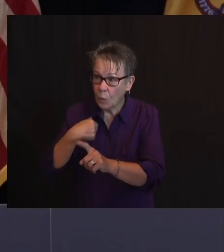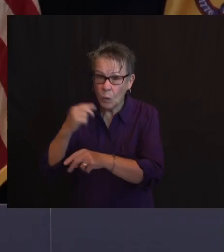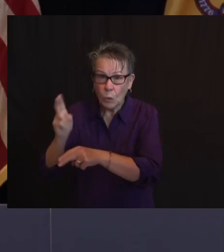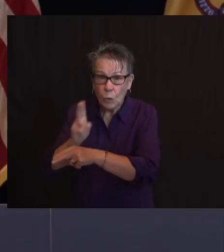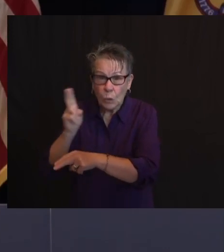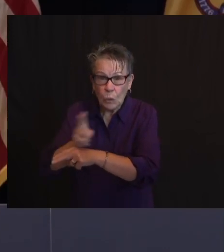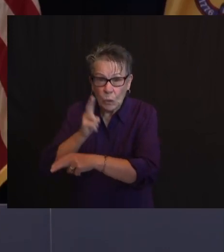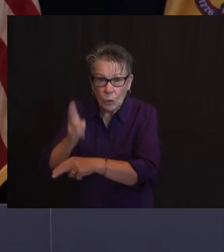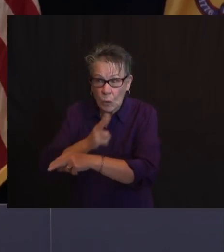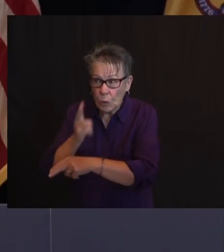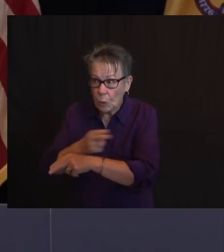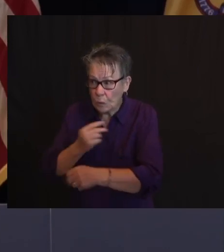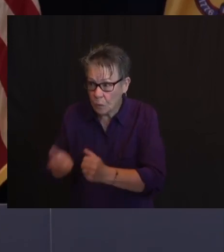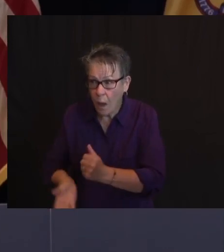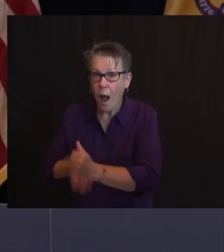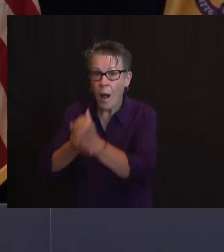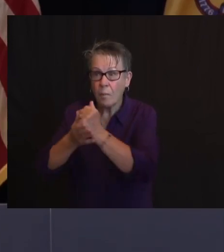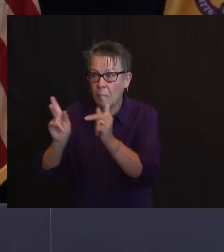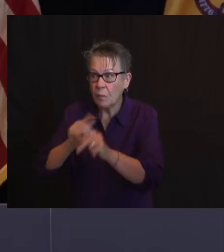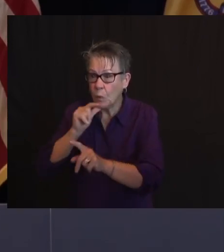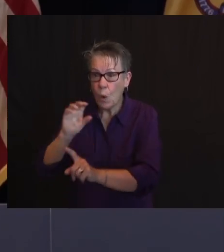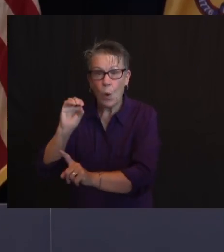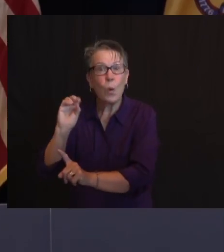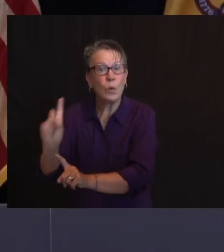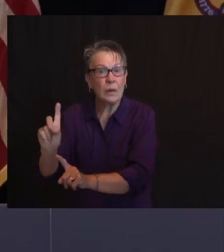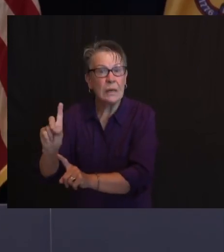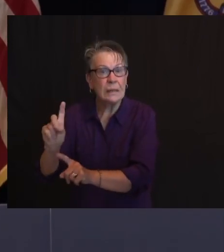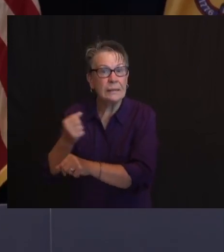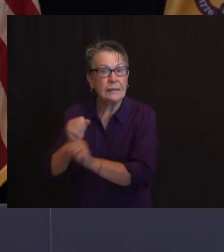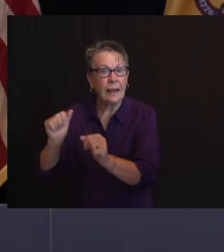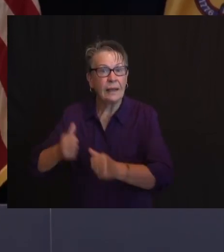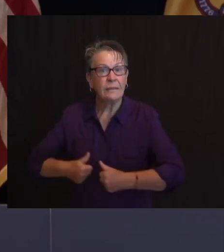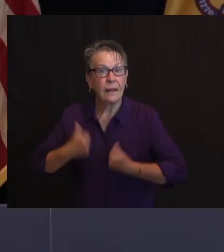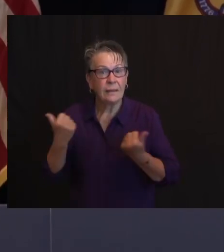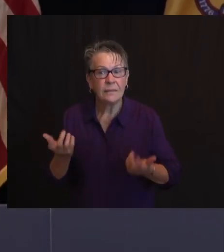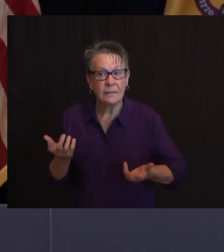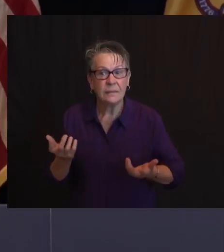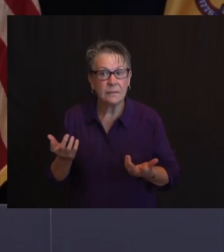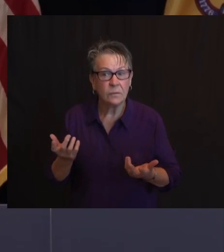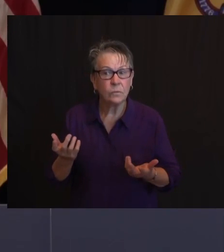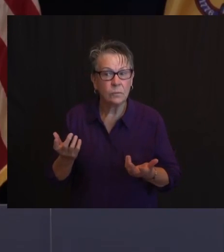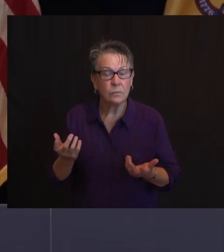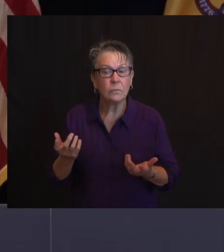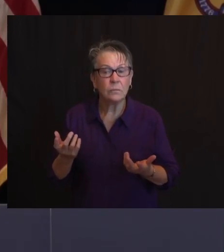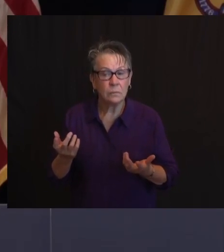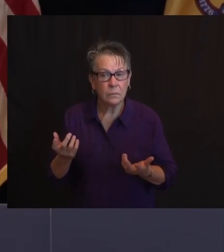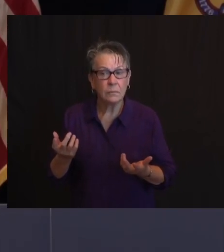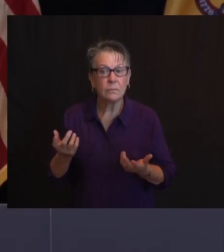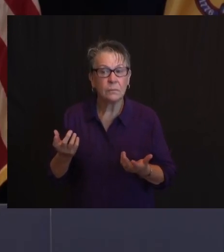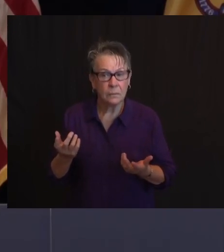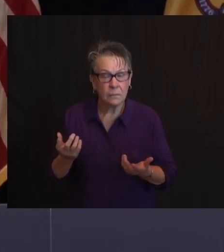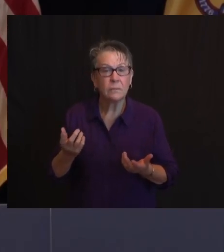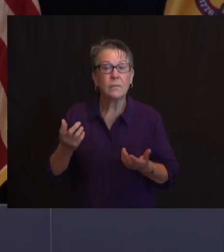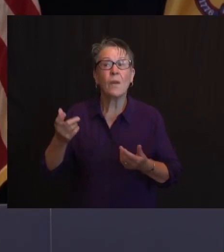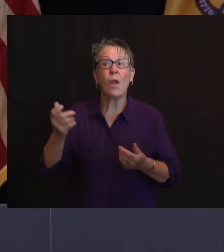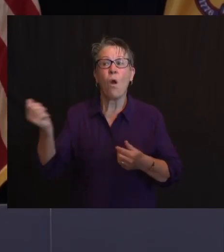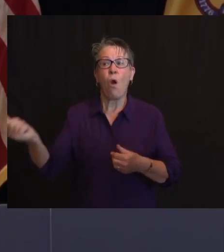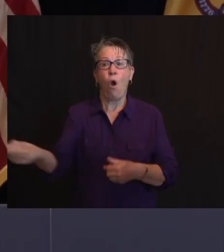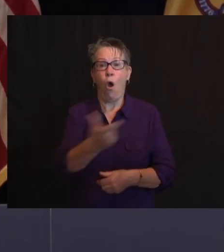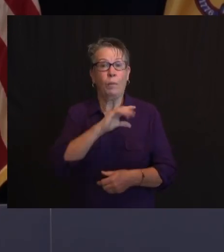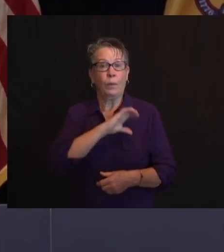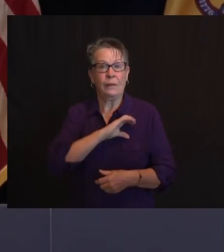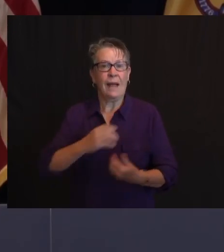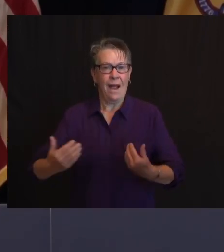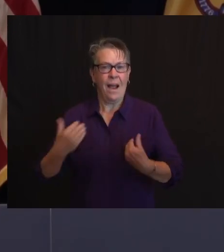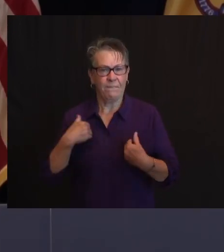why the citizens should take advantage of that giveaway, because it is a disease that has killed over 50,000